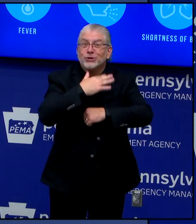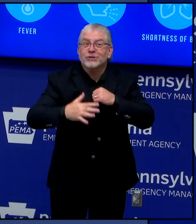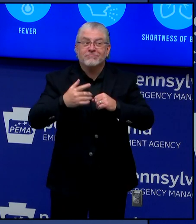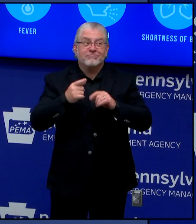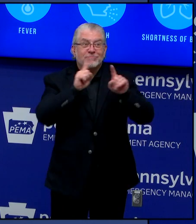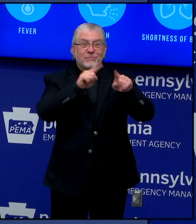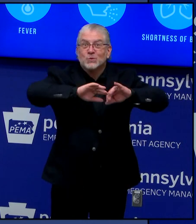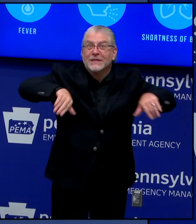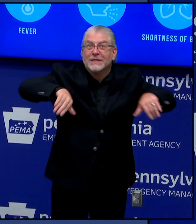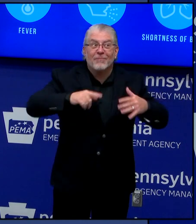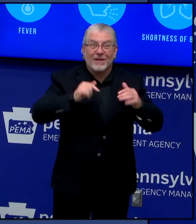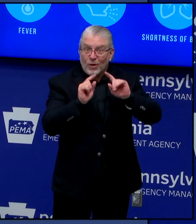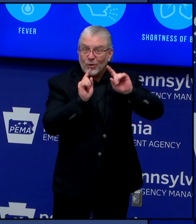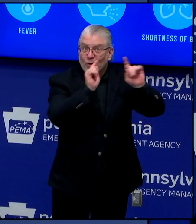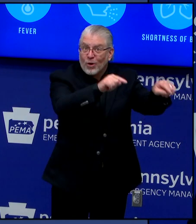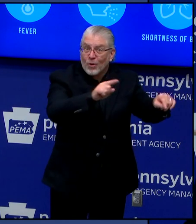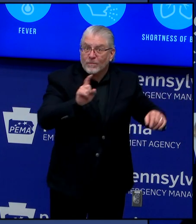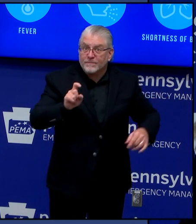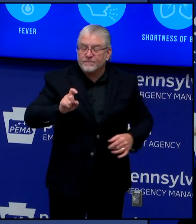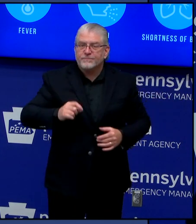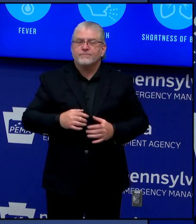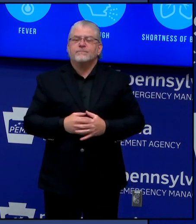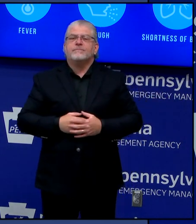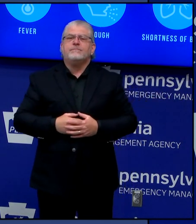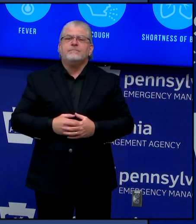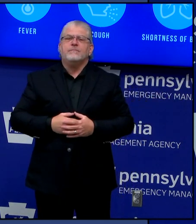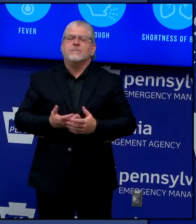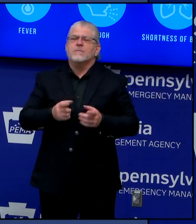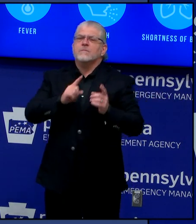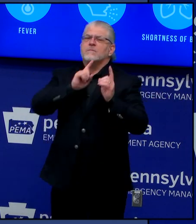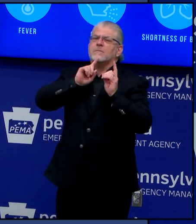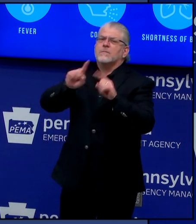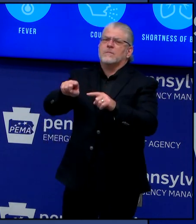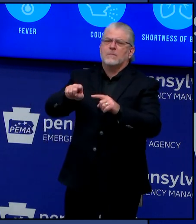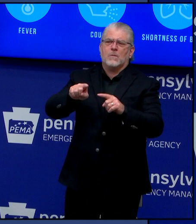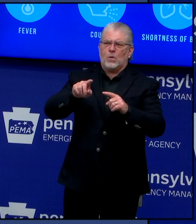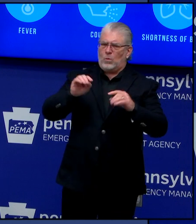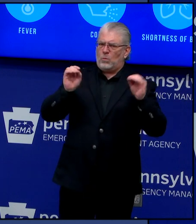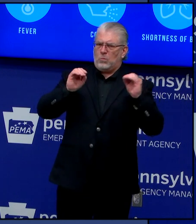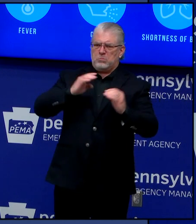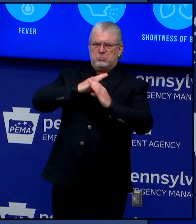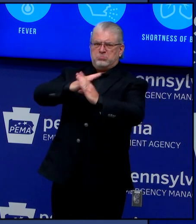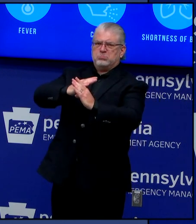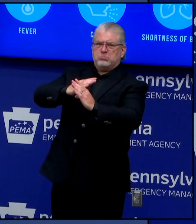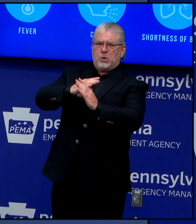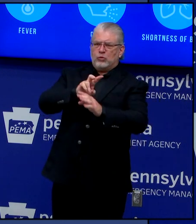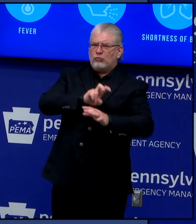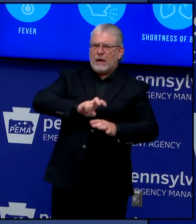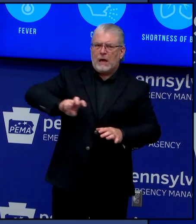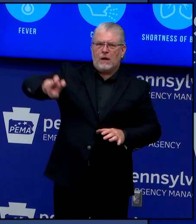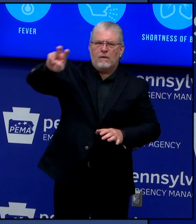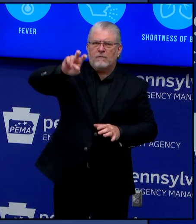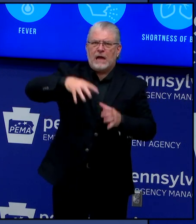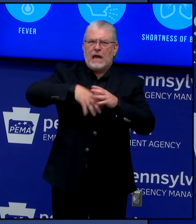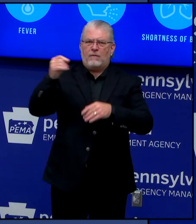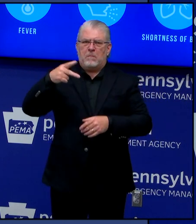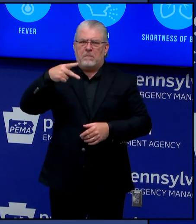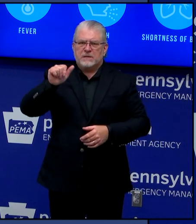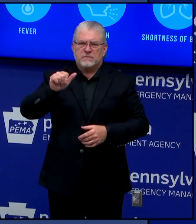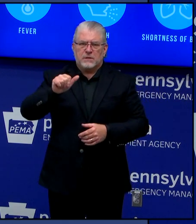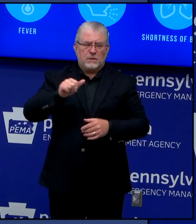travel to shore beaches? Well, there is no enforcement against travel in Pennsylvania or between